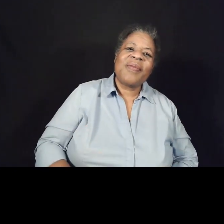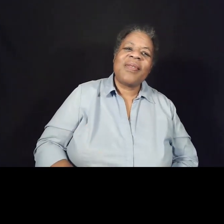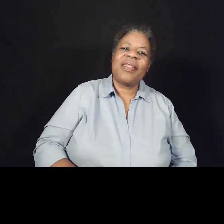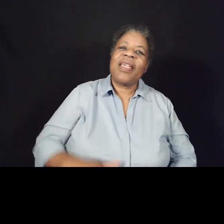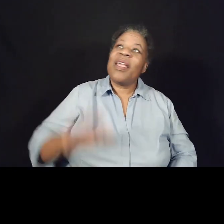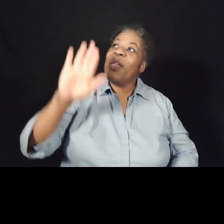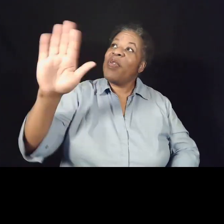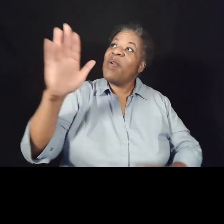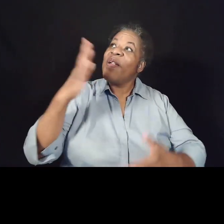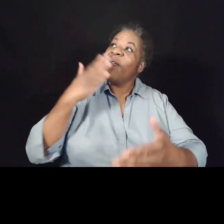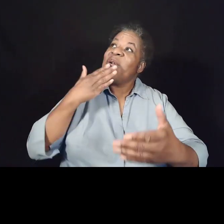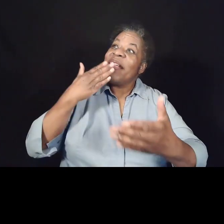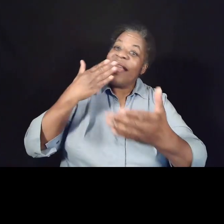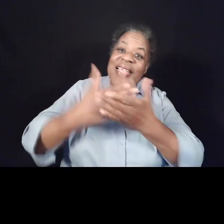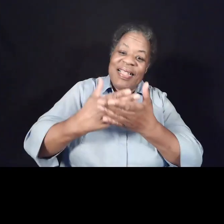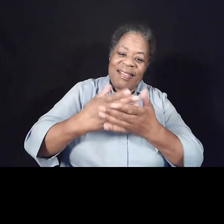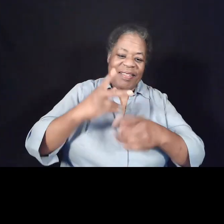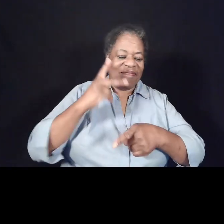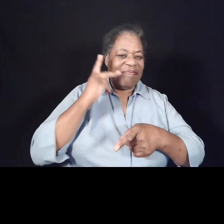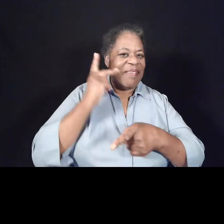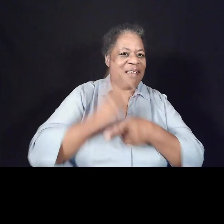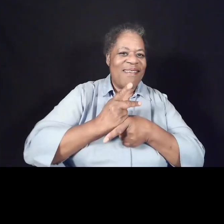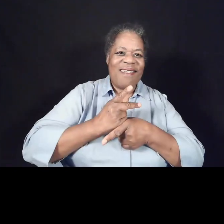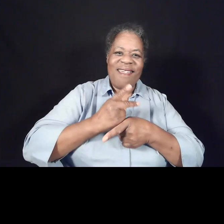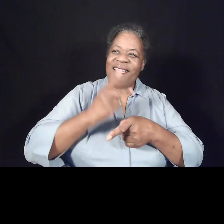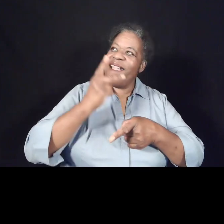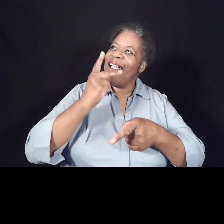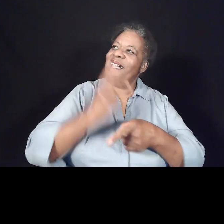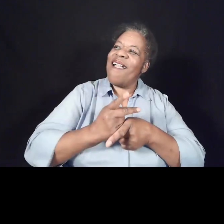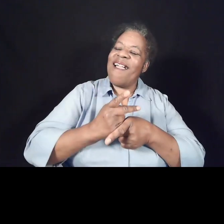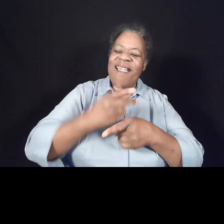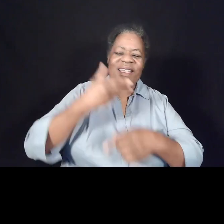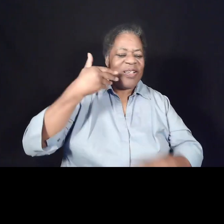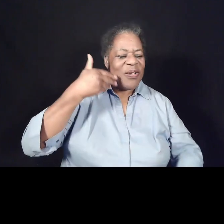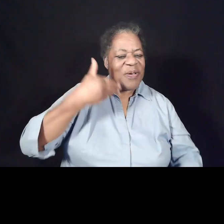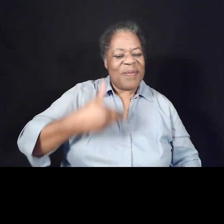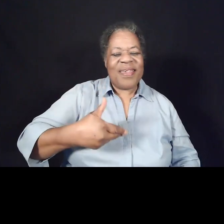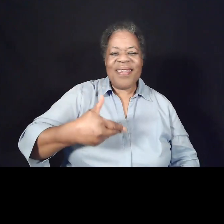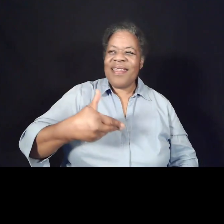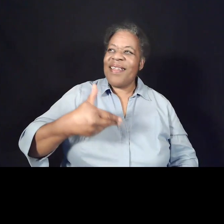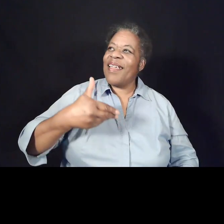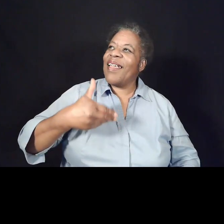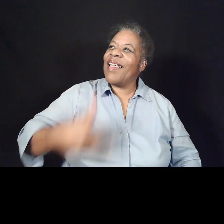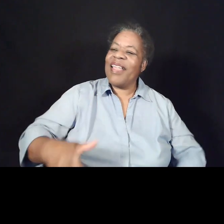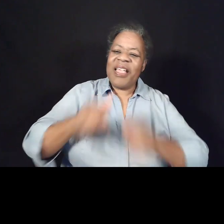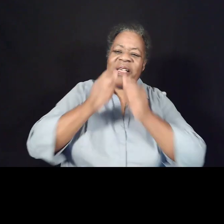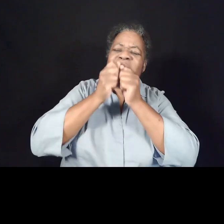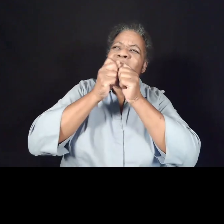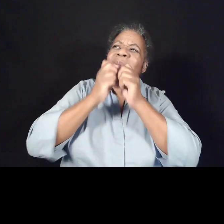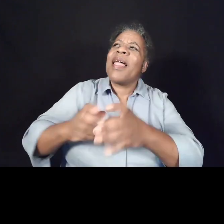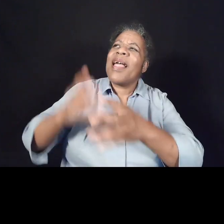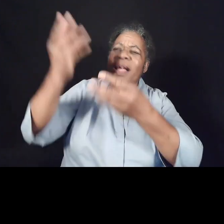Cause your goodness is running after, it's running after me.